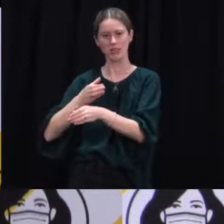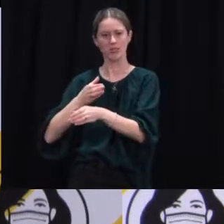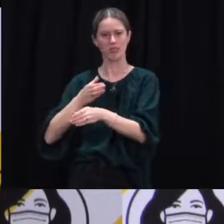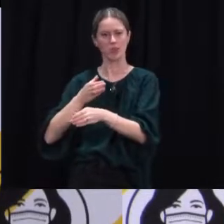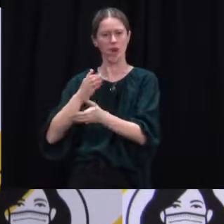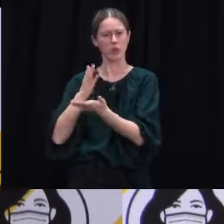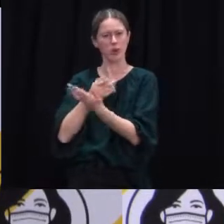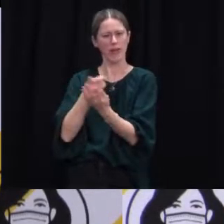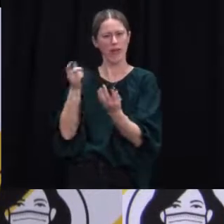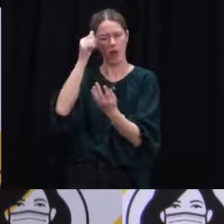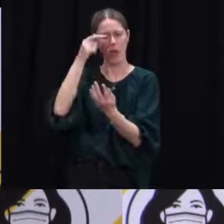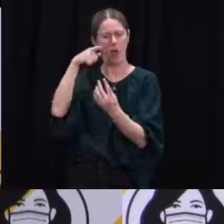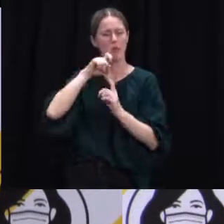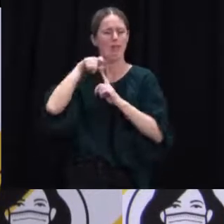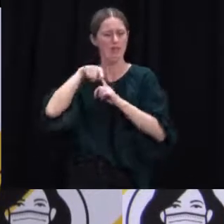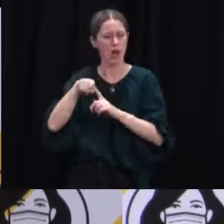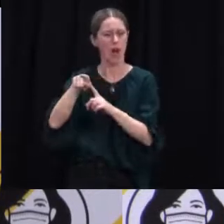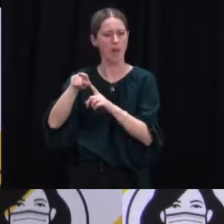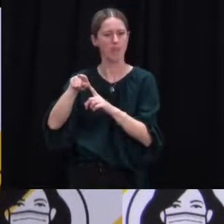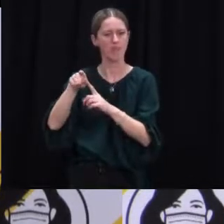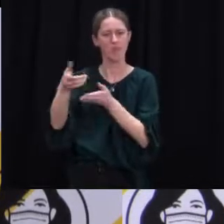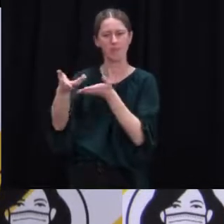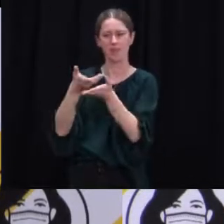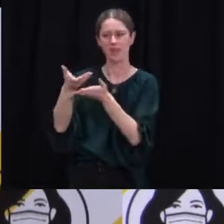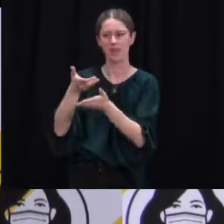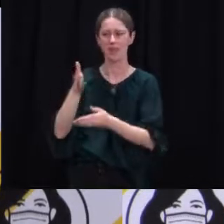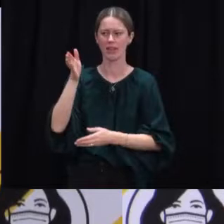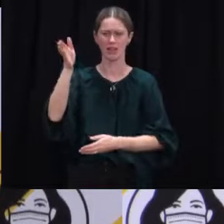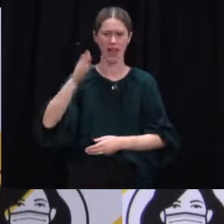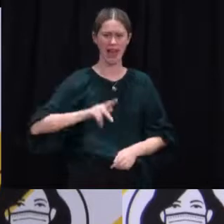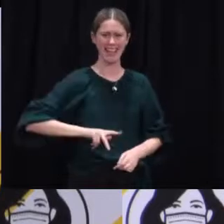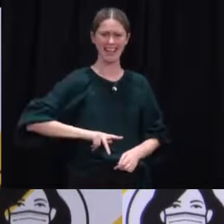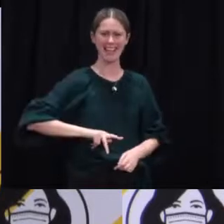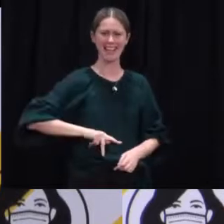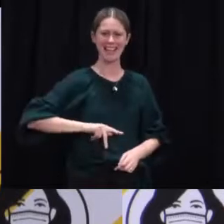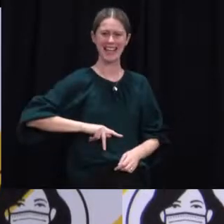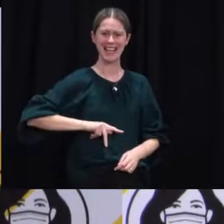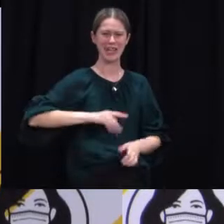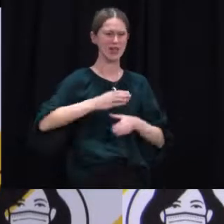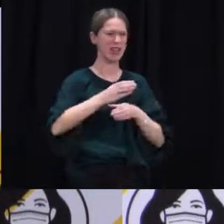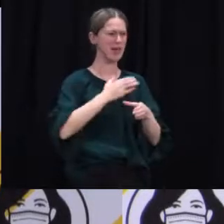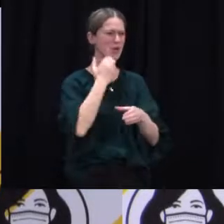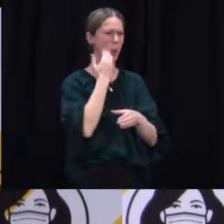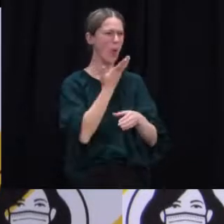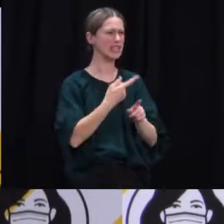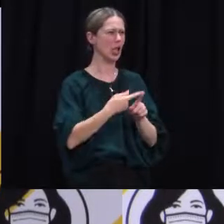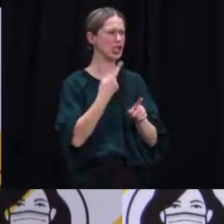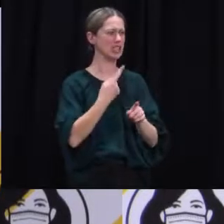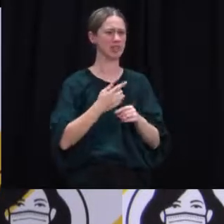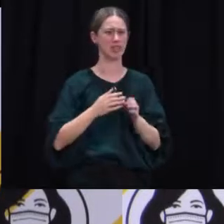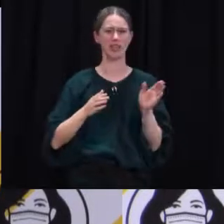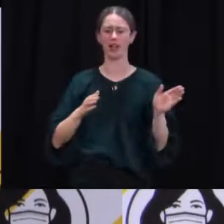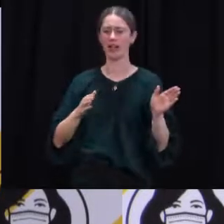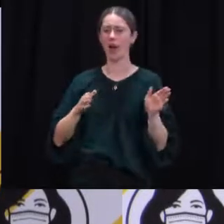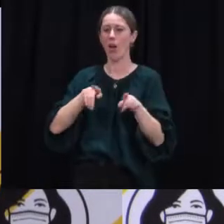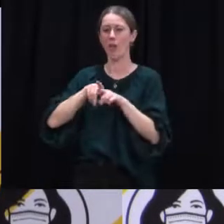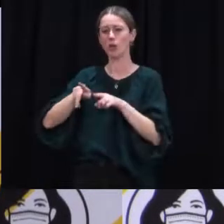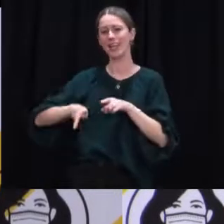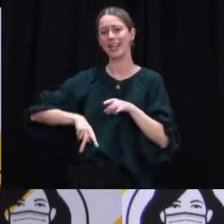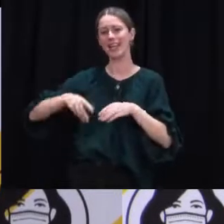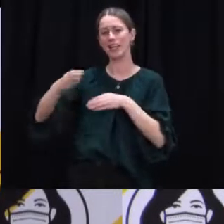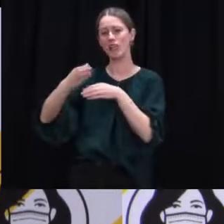whether or not that procedure needs to be done urgently. Given that we're in alert level 4, I have every confidence they will, but we're just following up on that one with the DHB